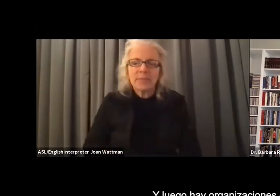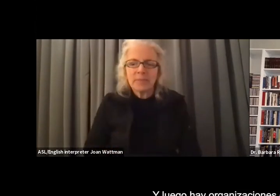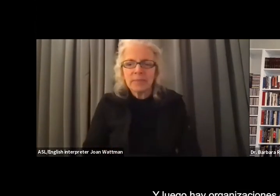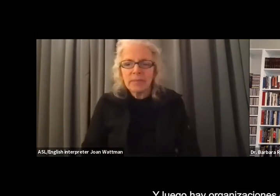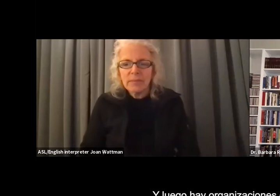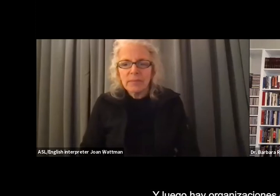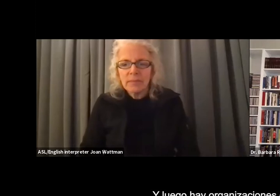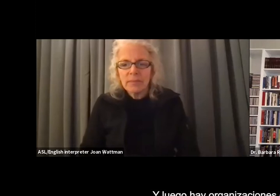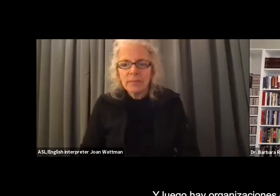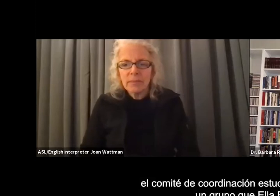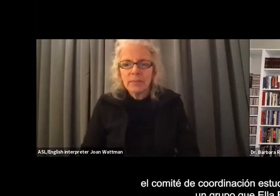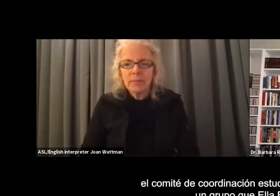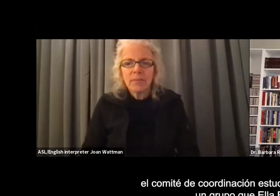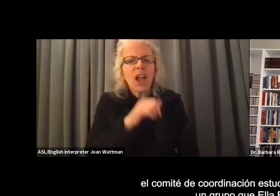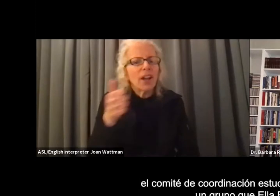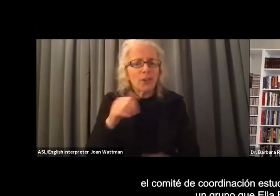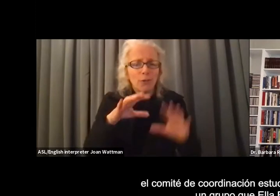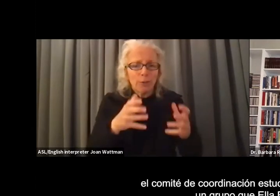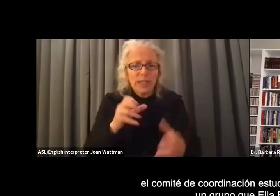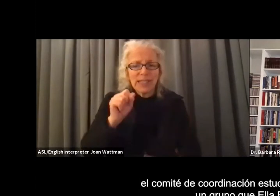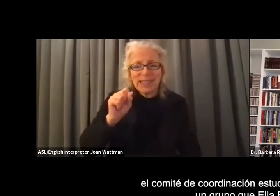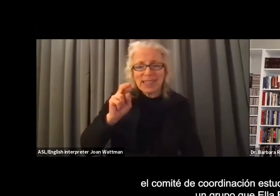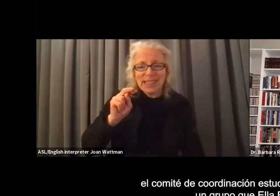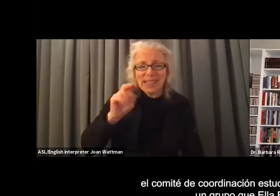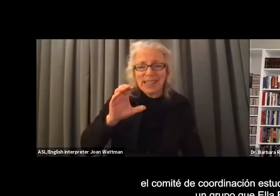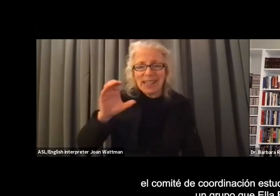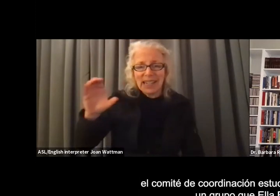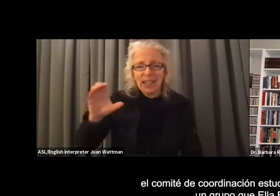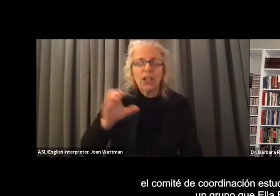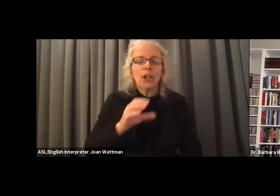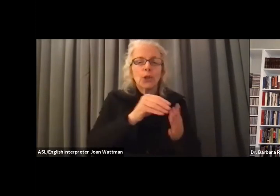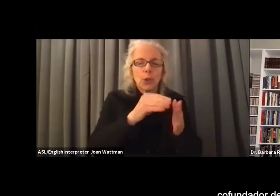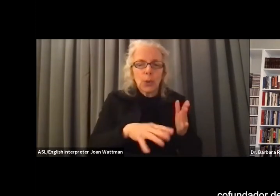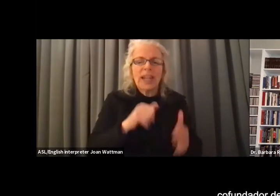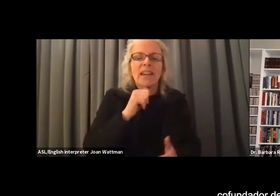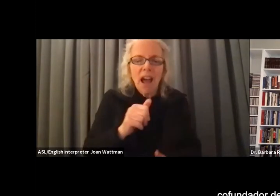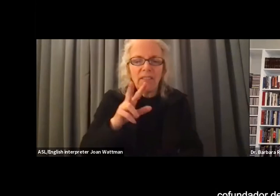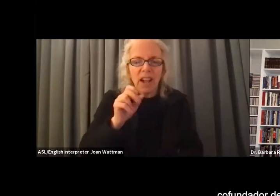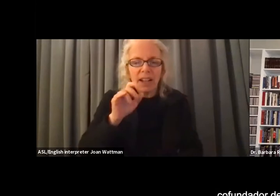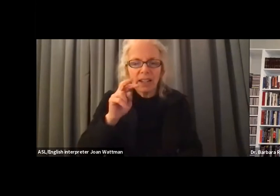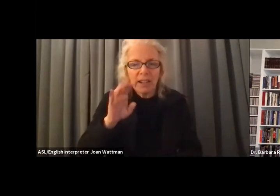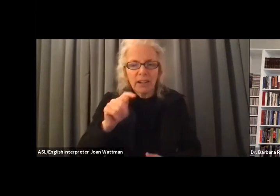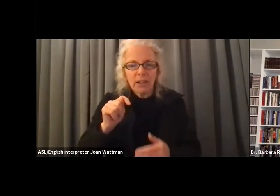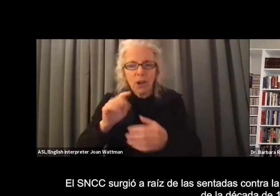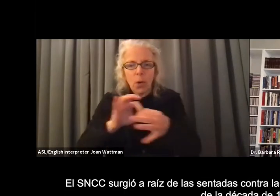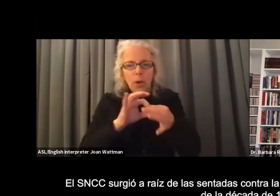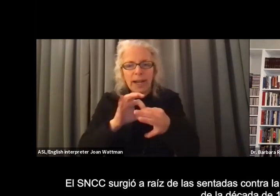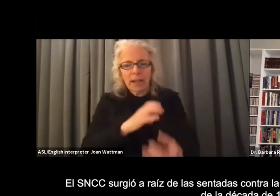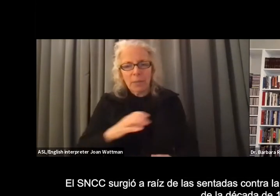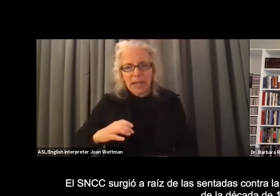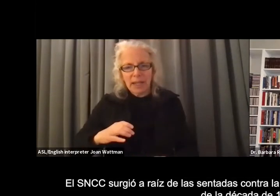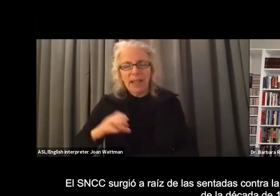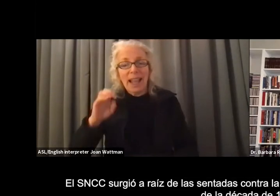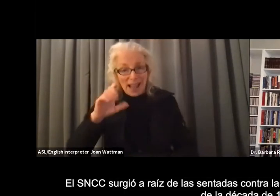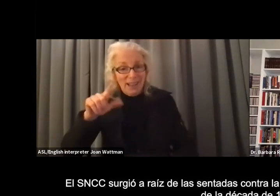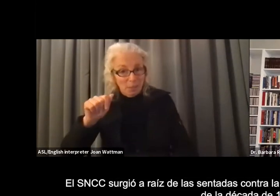are organizations like SNCC, the Student Nonviolent Coordinating Committee, a group that Ella Baker co-founded. SNCC emerged